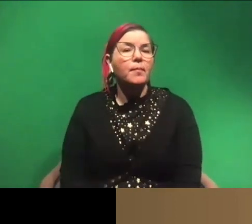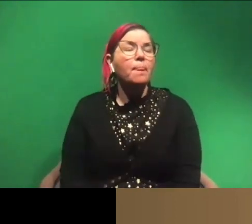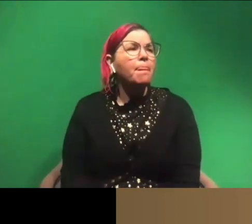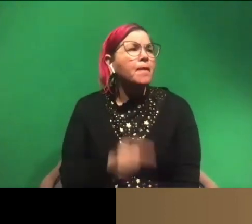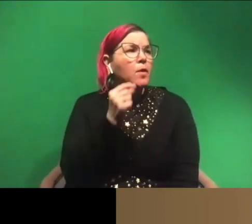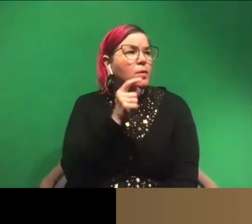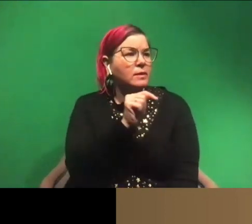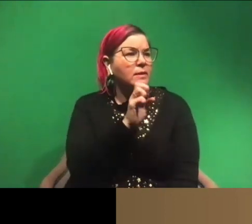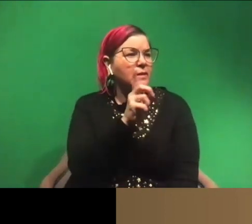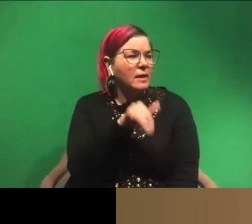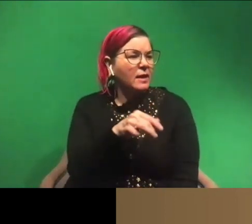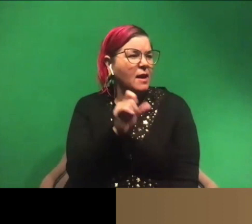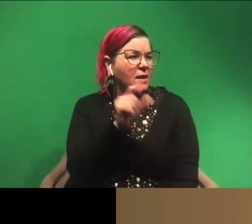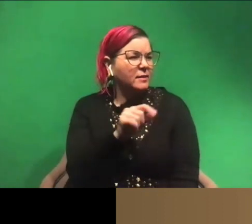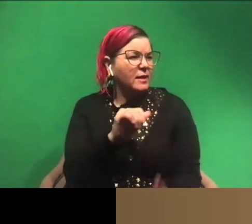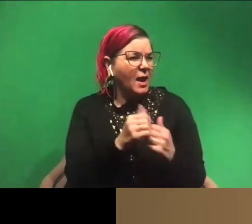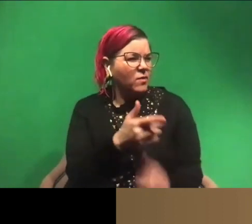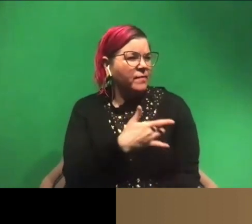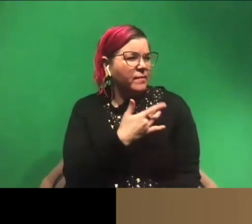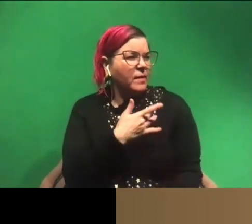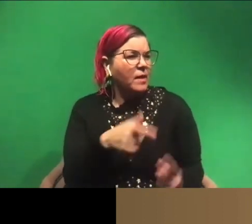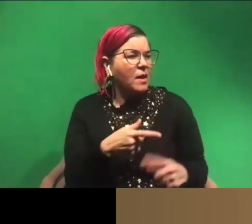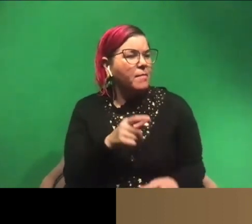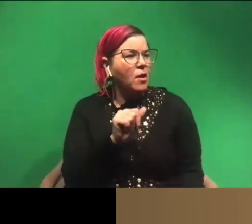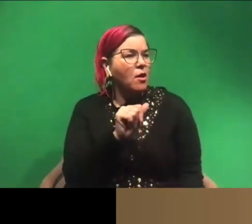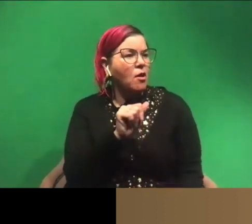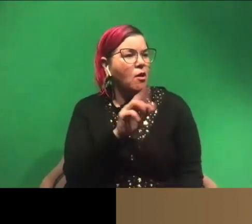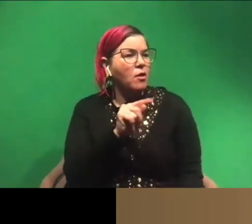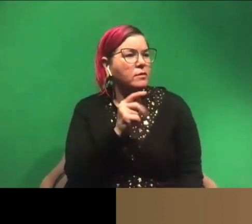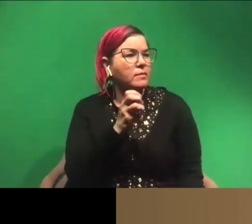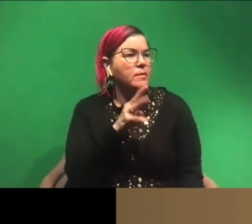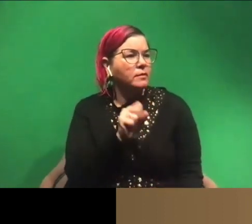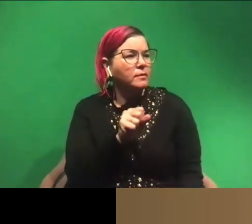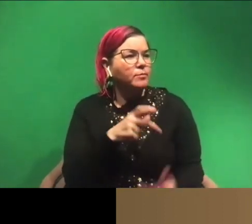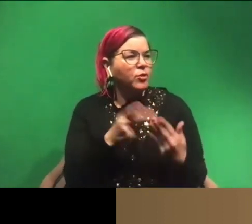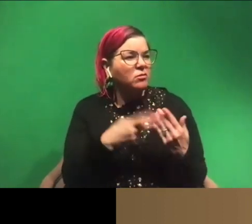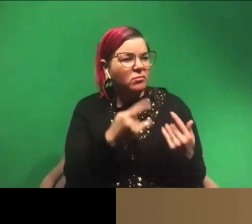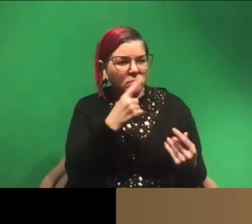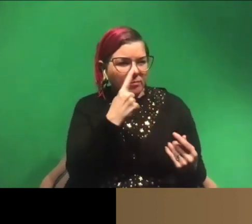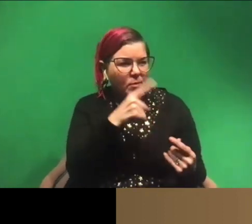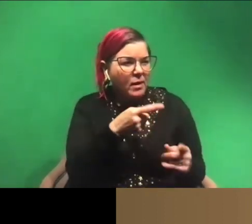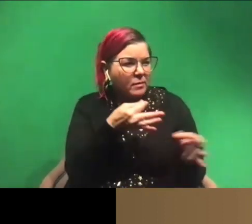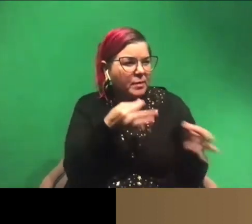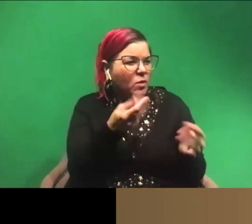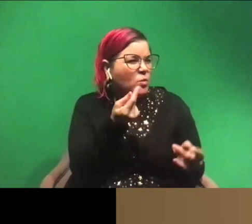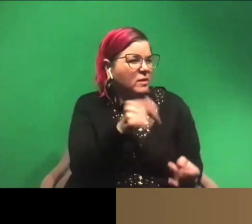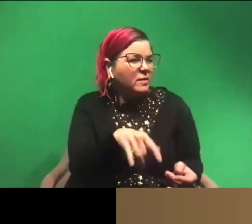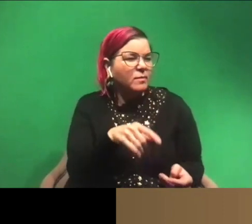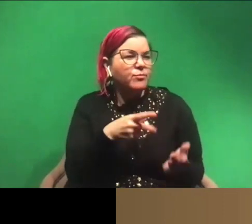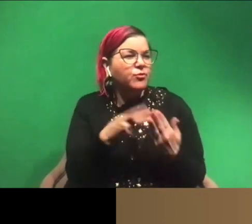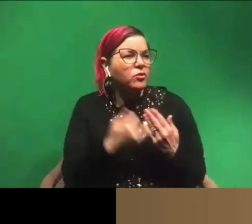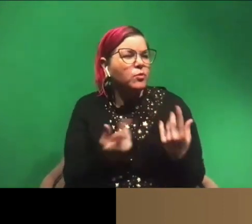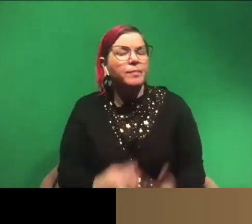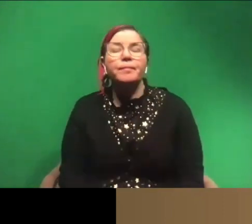Teddy asks, how do you feel about the Artemis project? And can you explain what the Artemis project is? Sure.